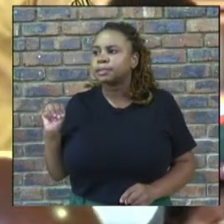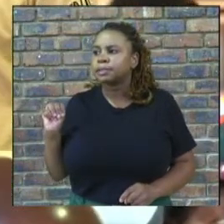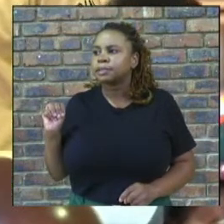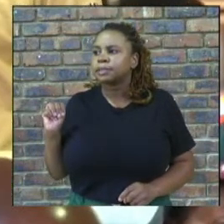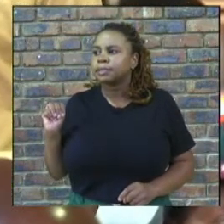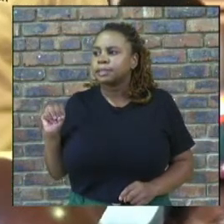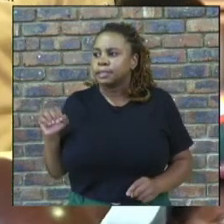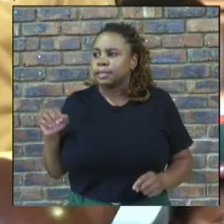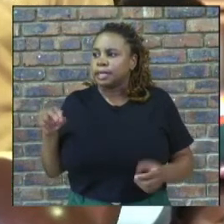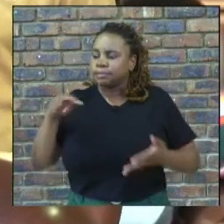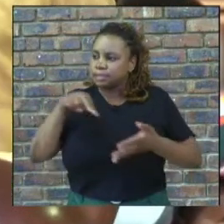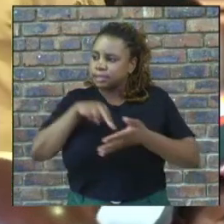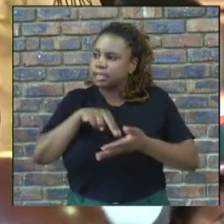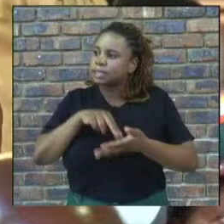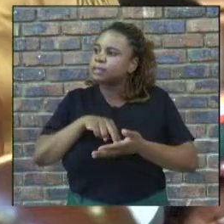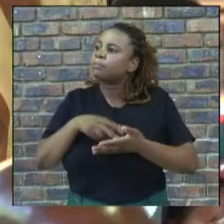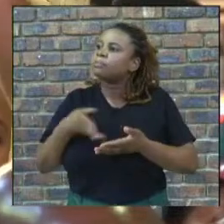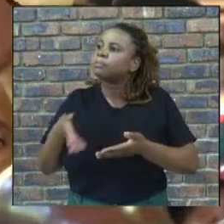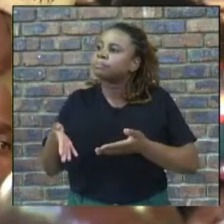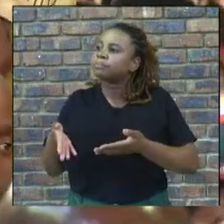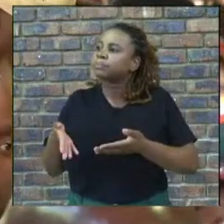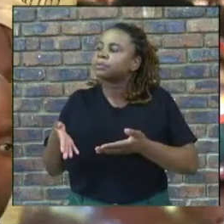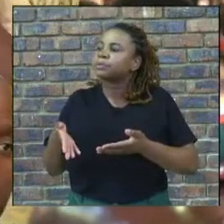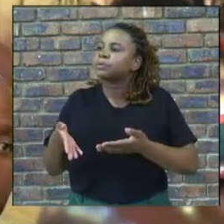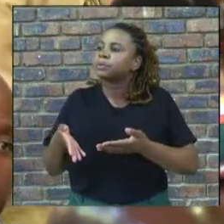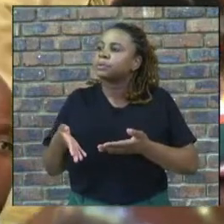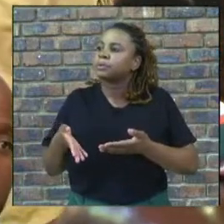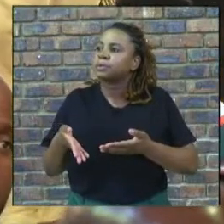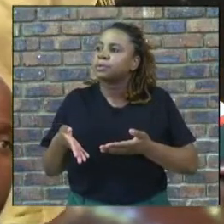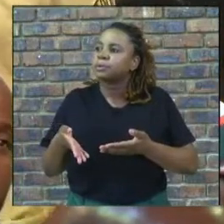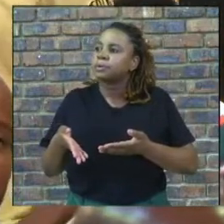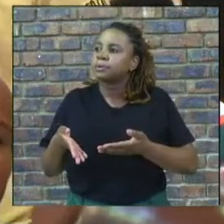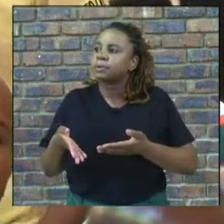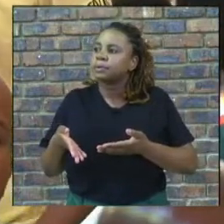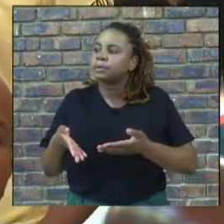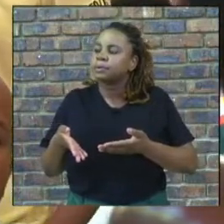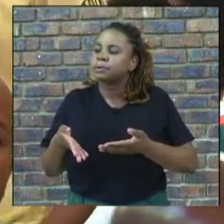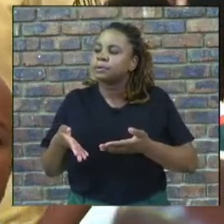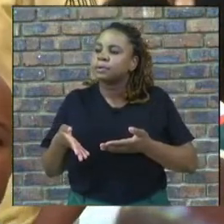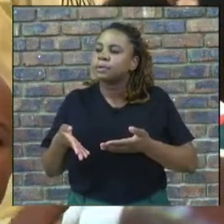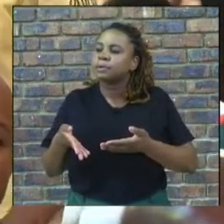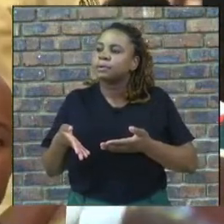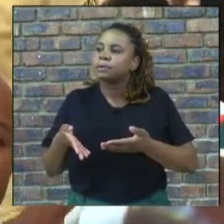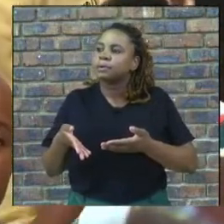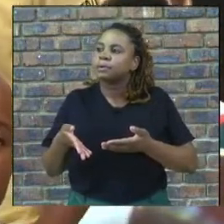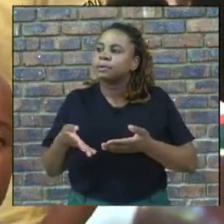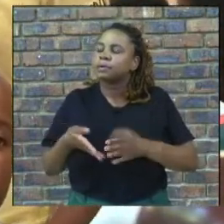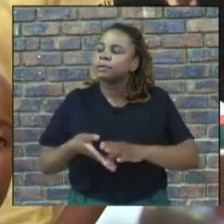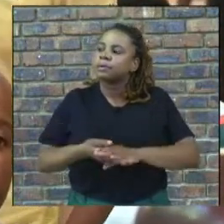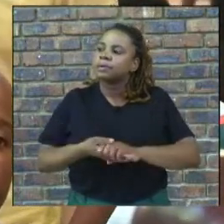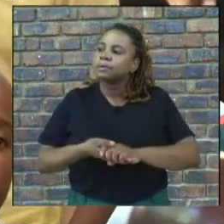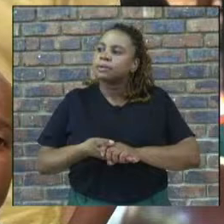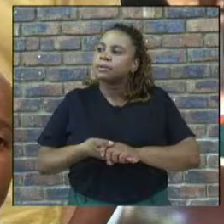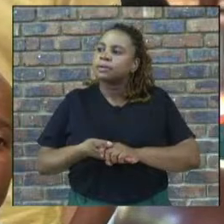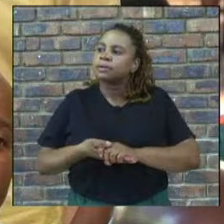naked eye on behalf of my daughter organization, my daughter organization.